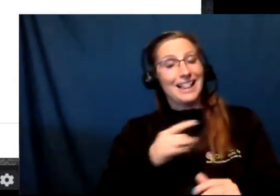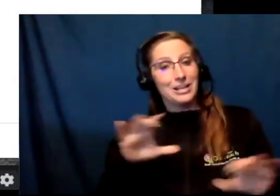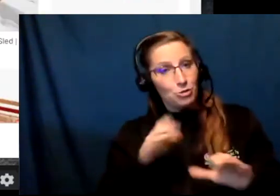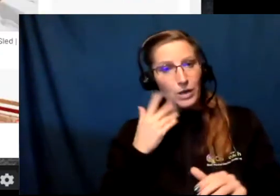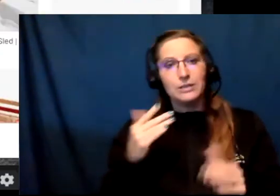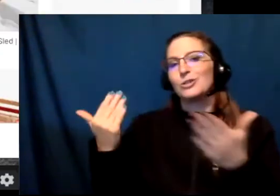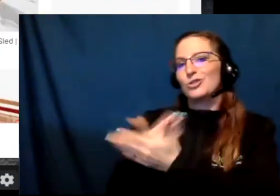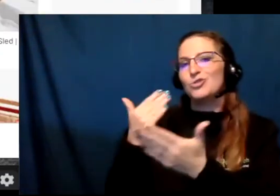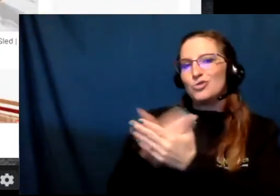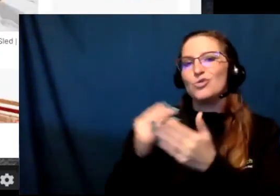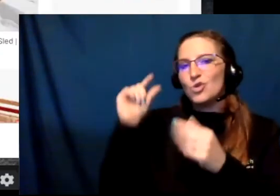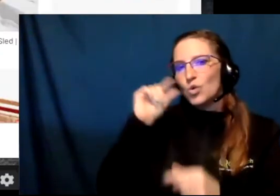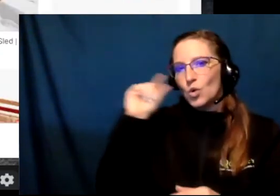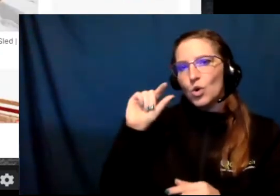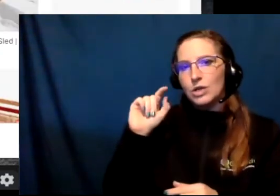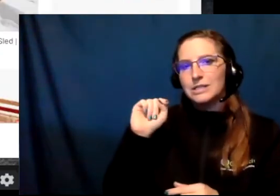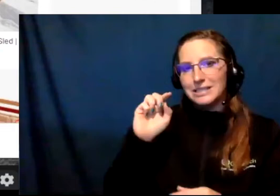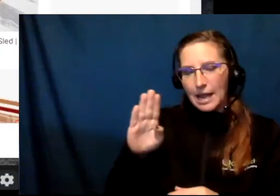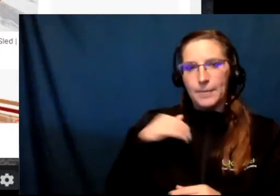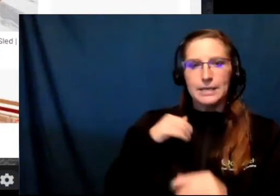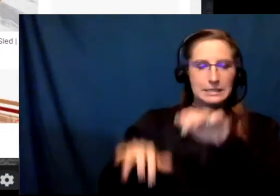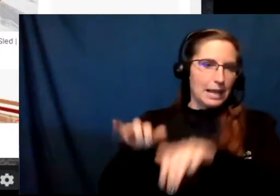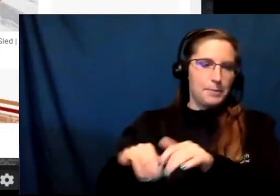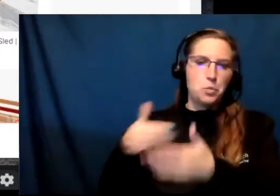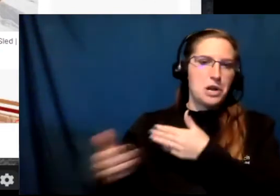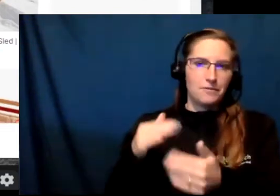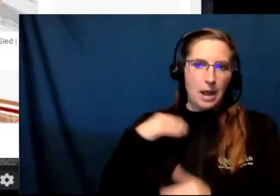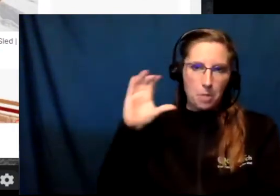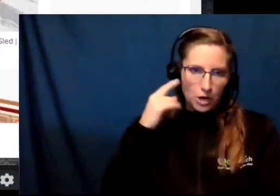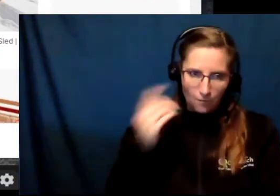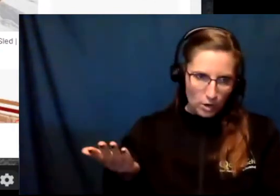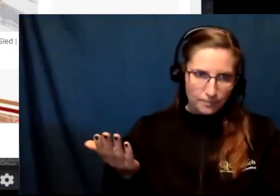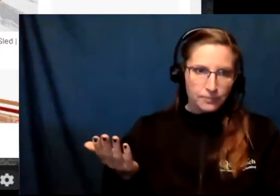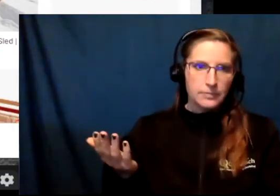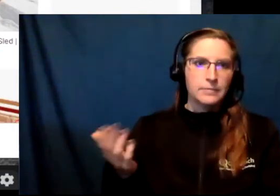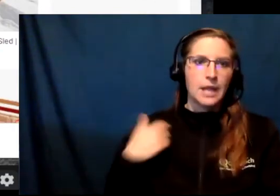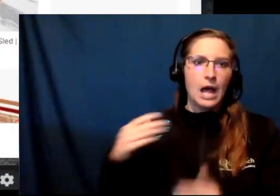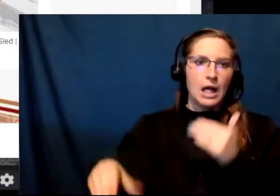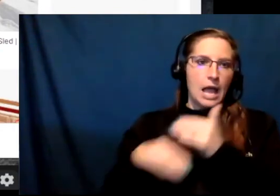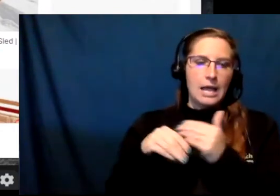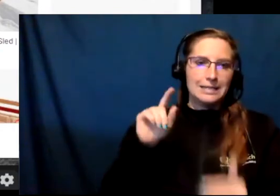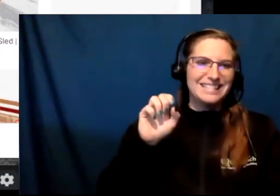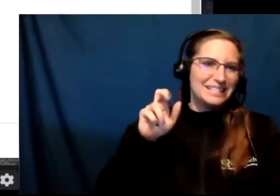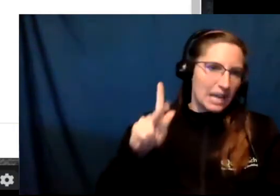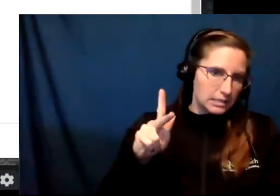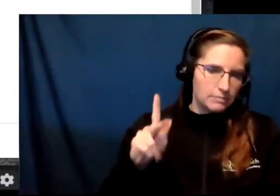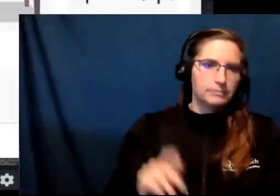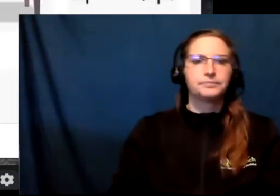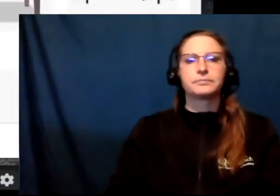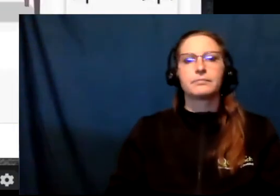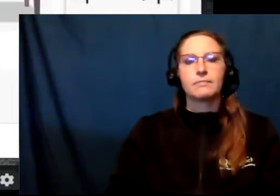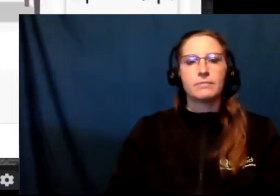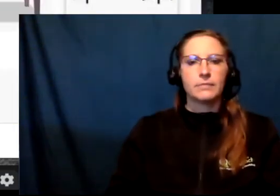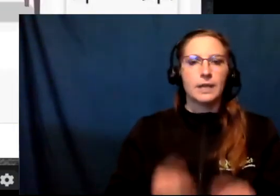new Google tab and type in whatever it is I'm looking for. So I'll put in desk, and then I go